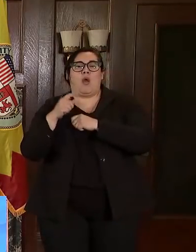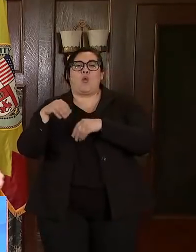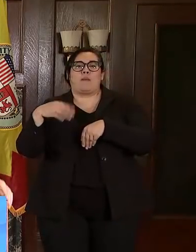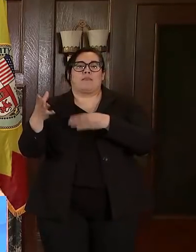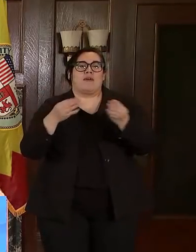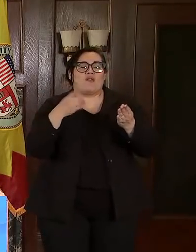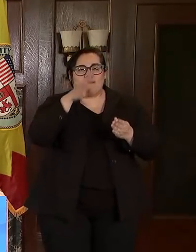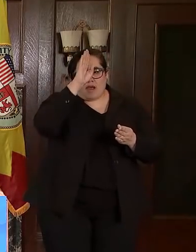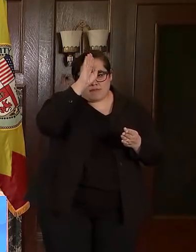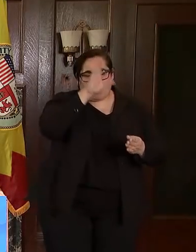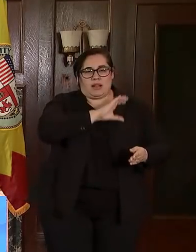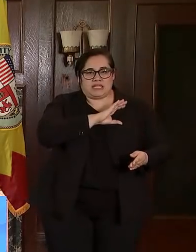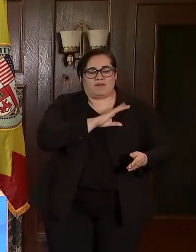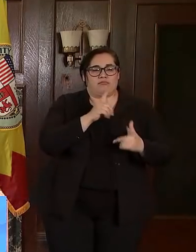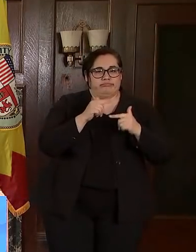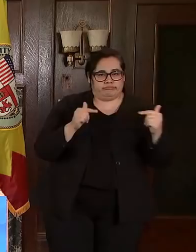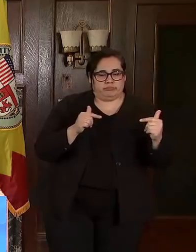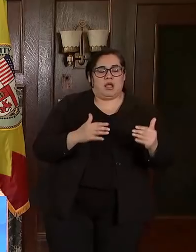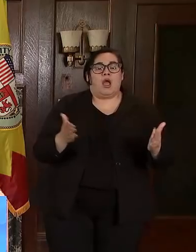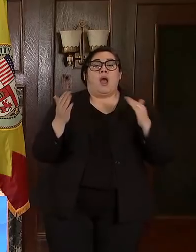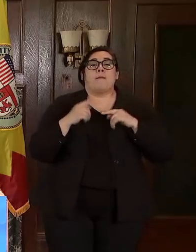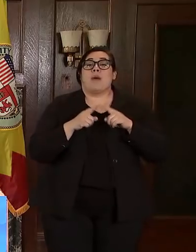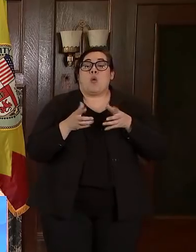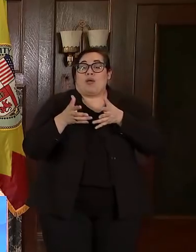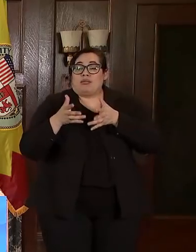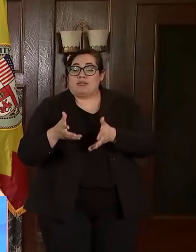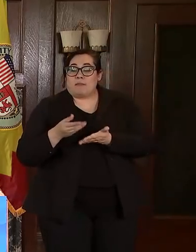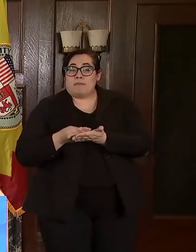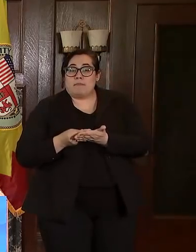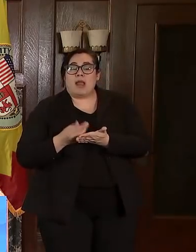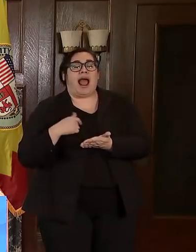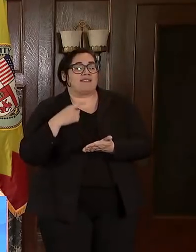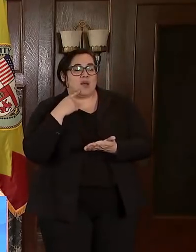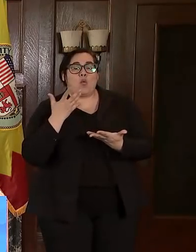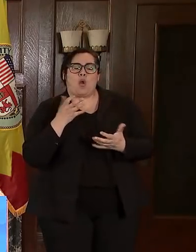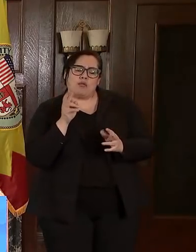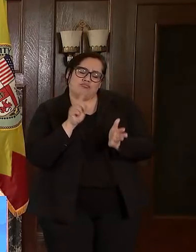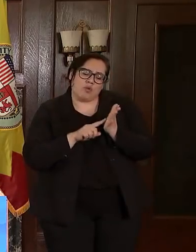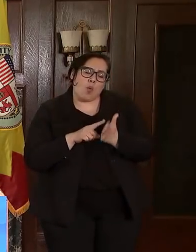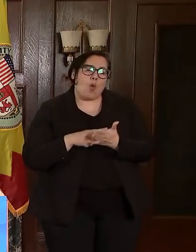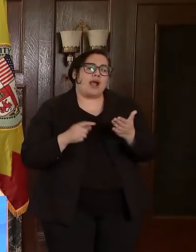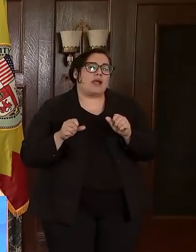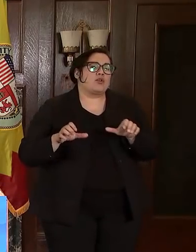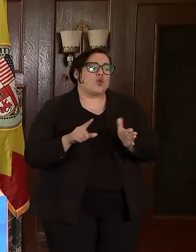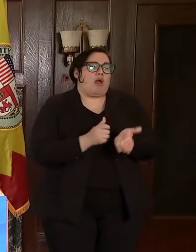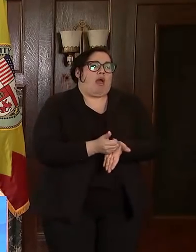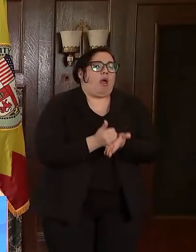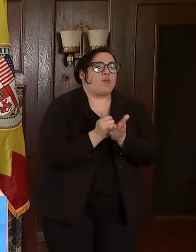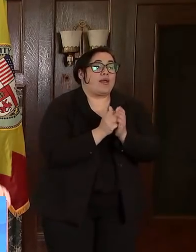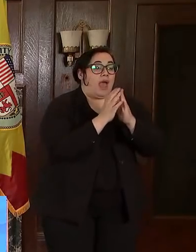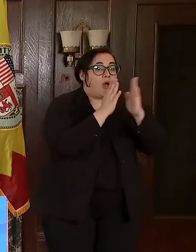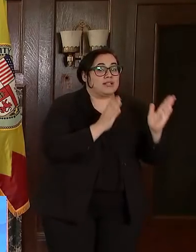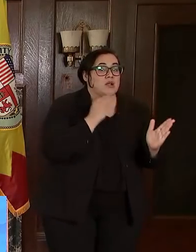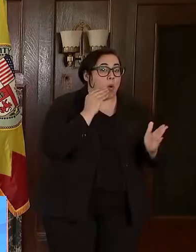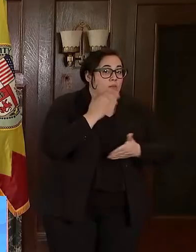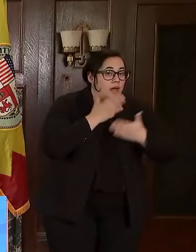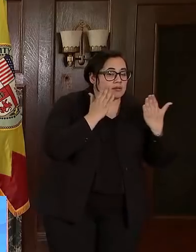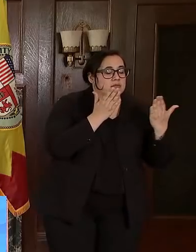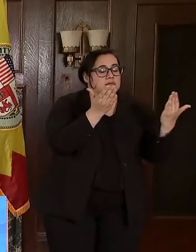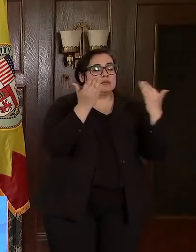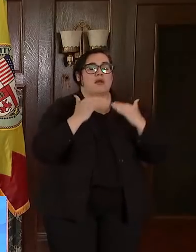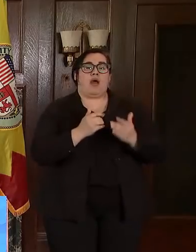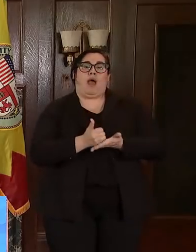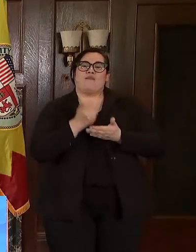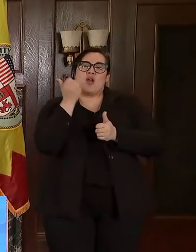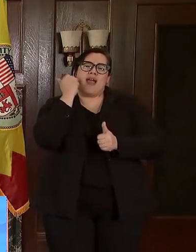firefighters and police officers, et cetera. But with remaining dollars, as I've said, we want to look at what we can do to help with housing and homelessness and